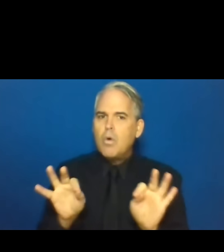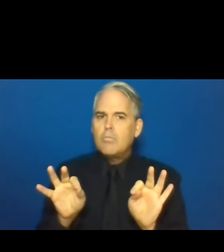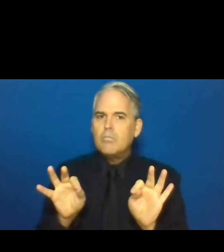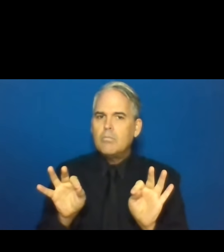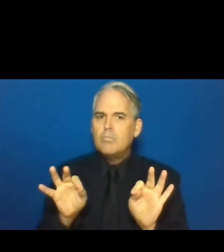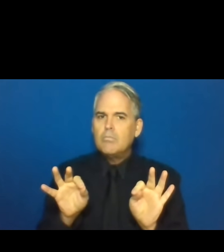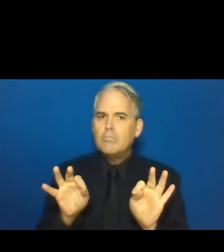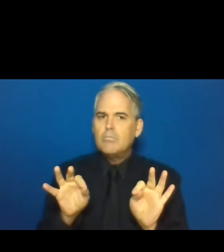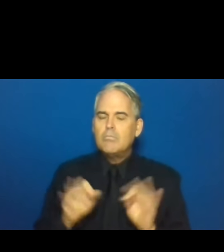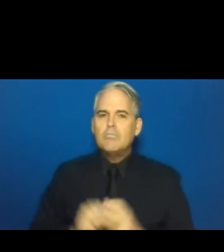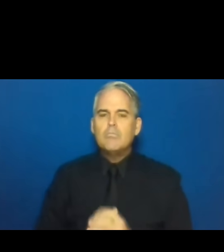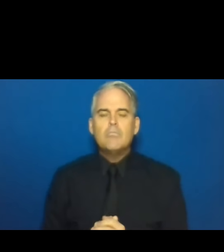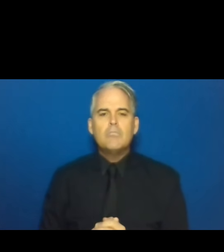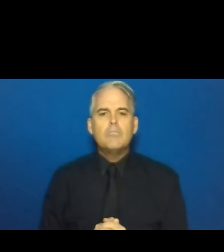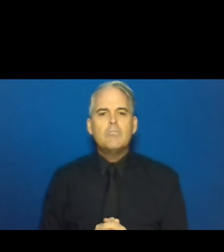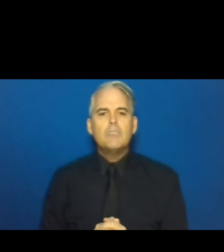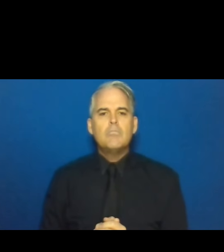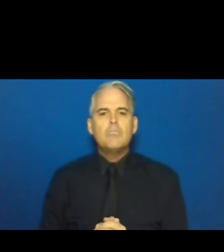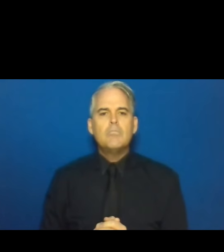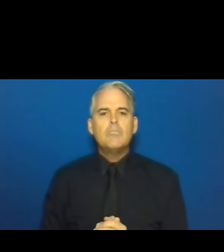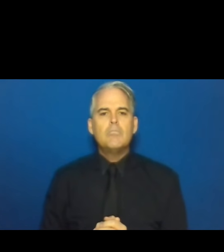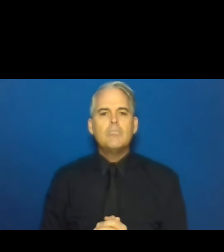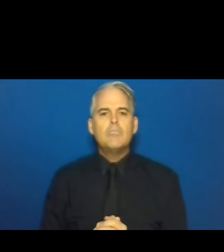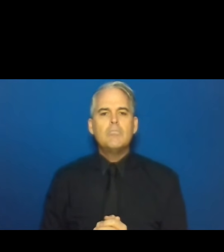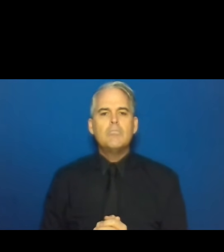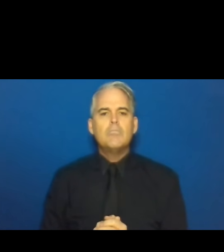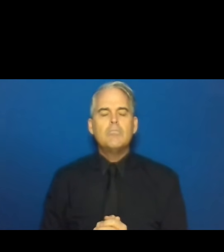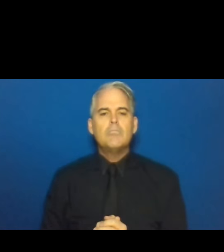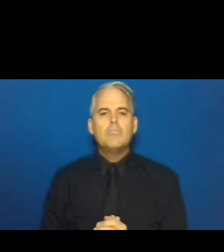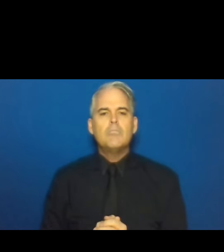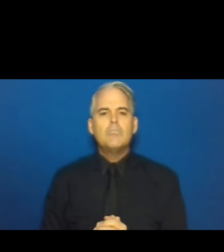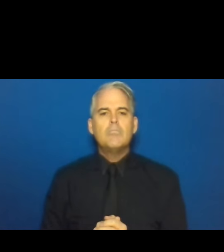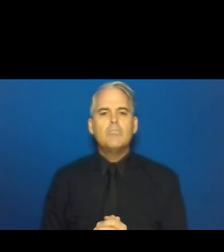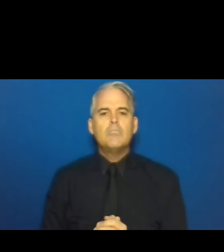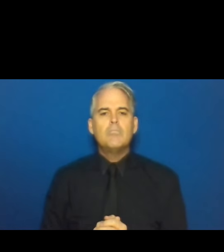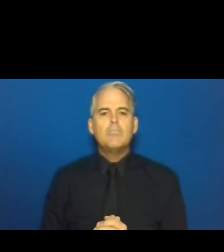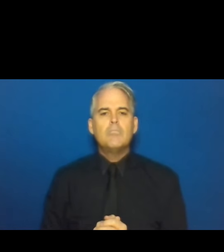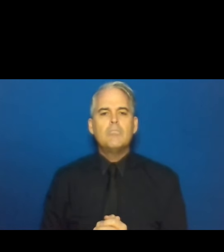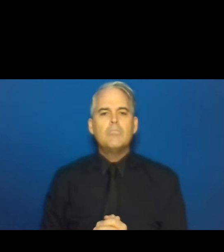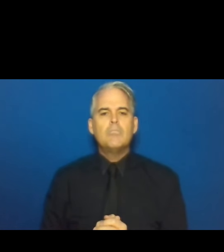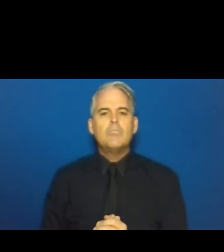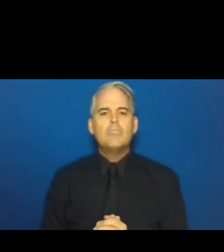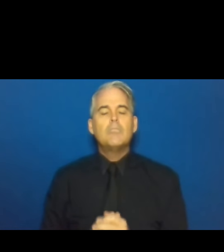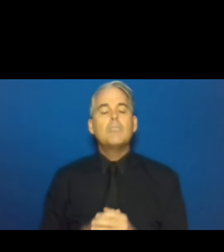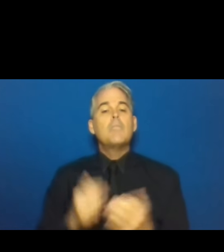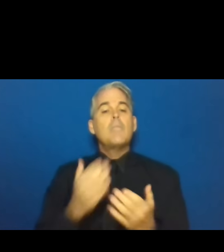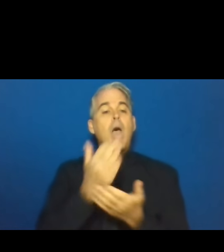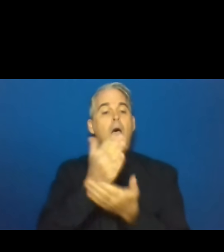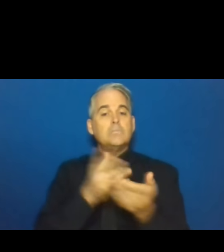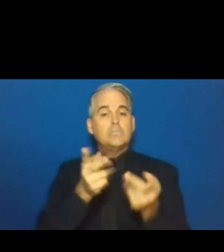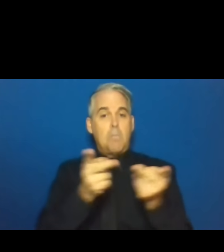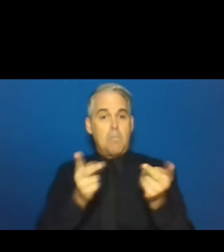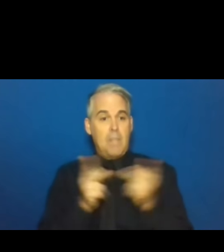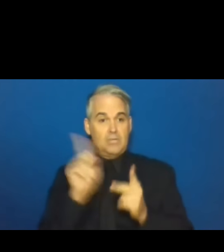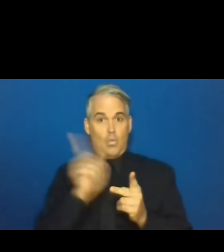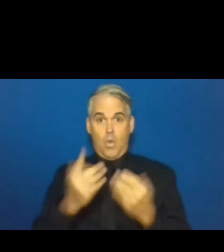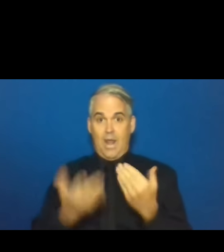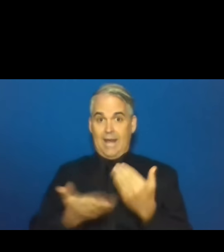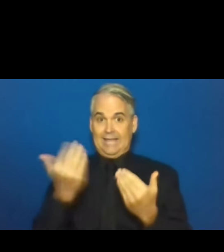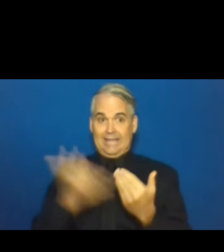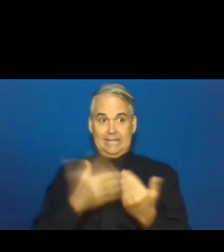fight. Going forward, we will reduce capacity in certain high-risk areas that have been